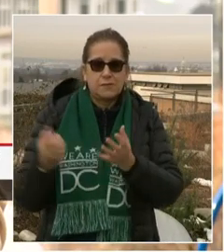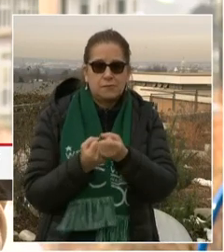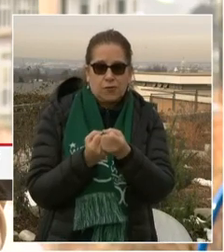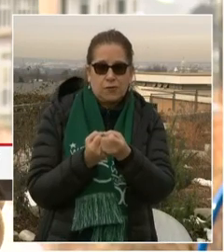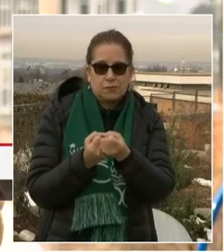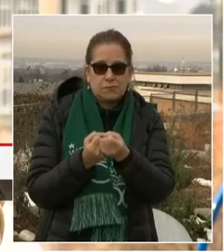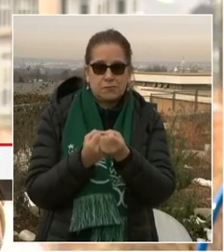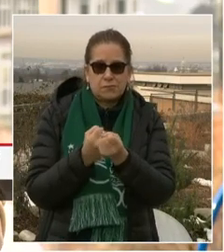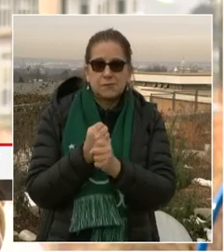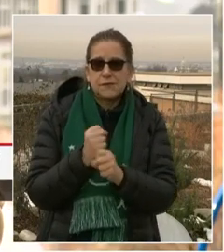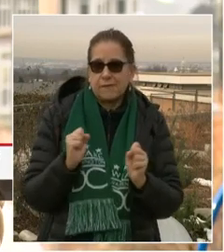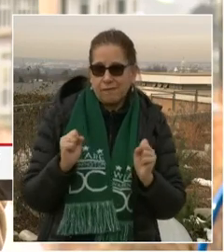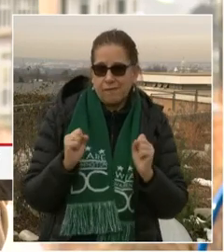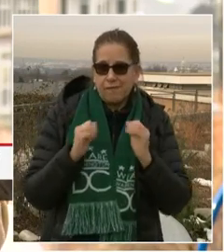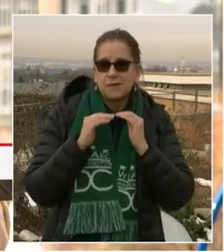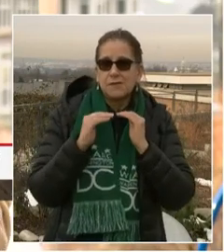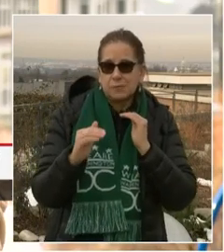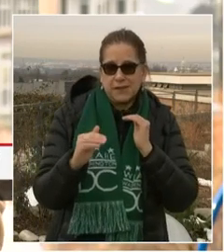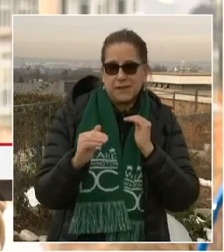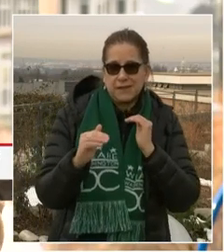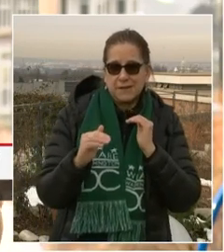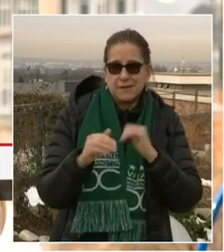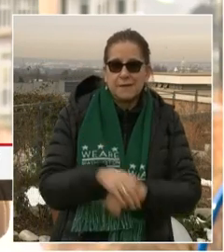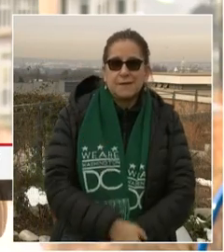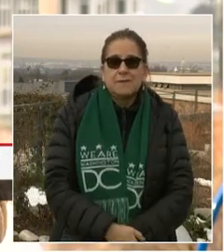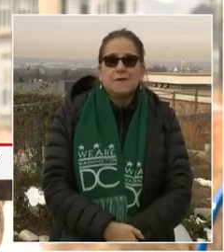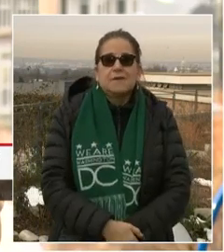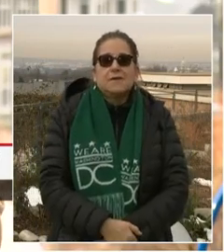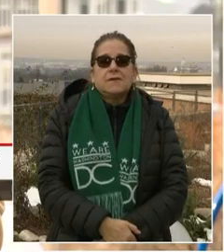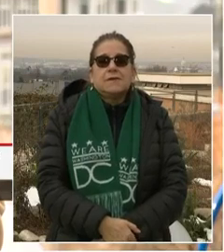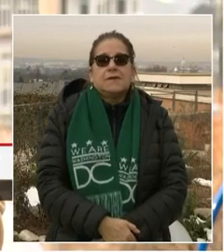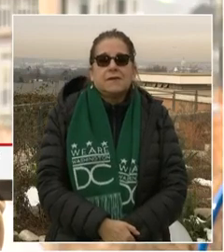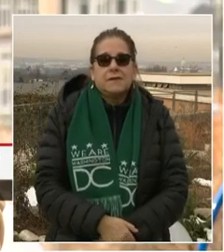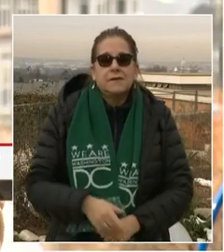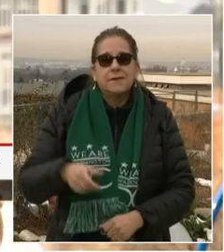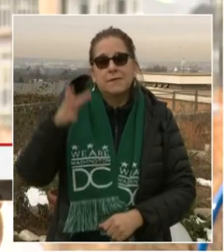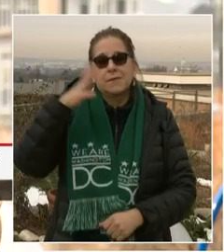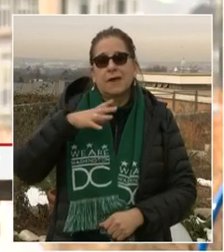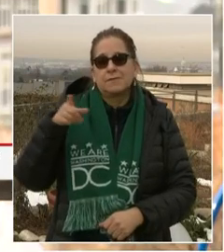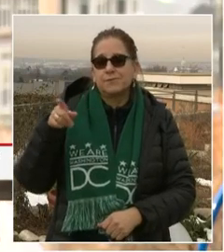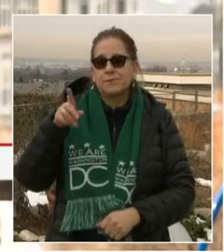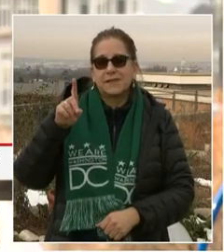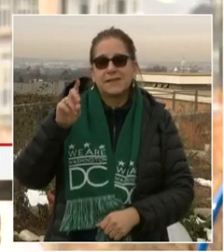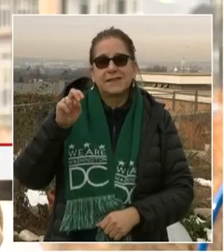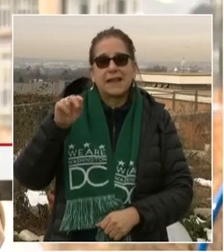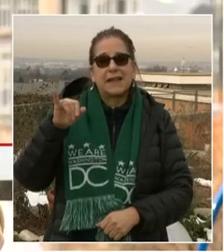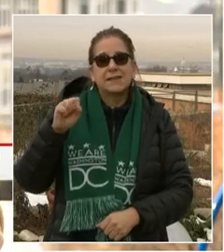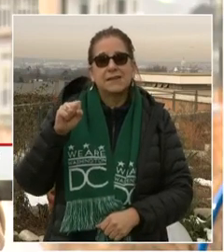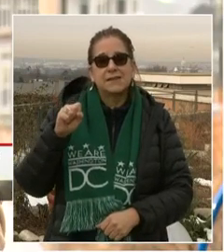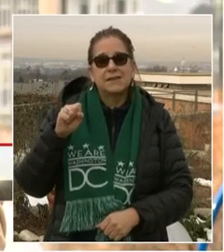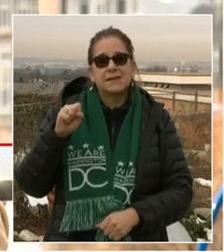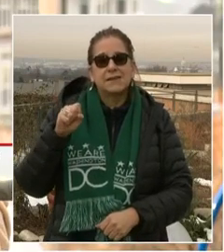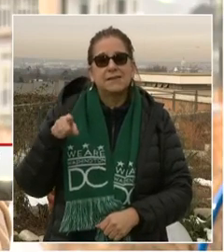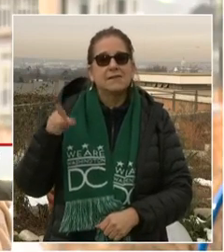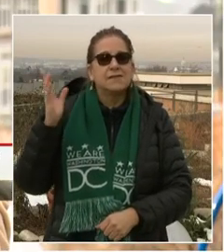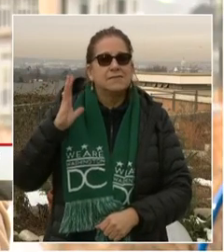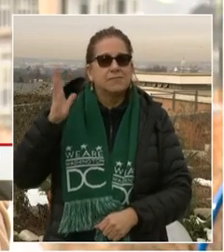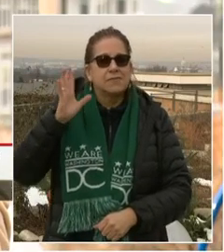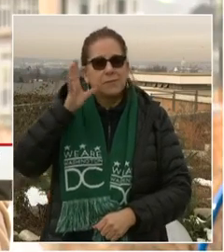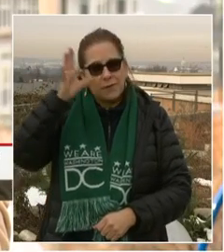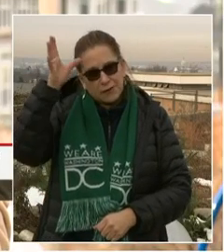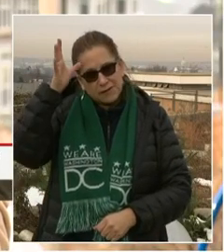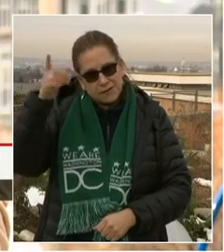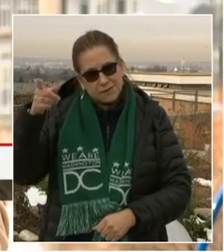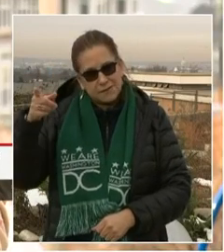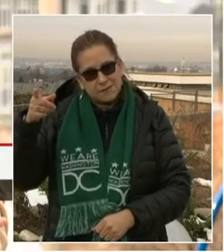parent, and now currently a team member right here at Martha's Table. Ms. Dennis noted that as an entrepreneur